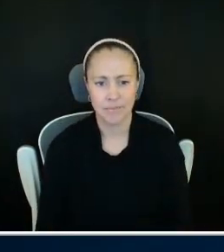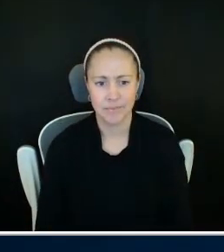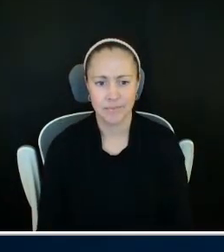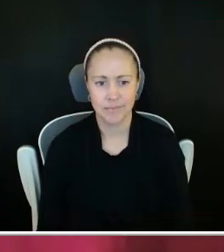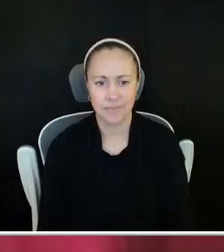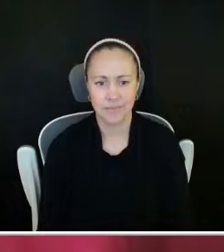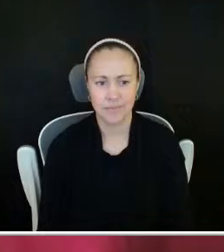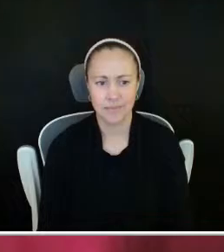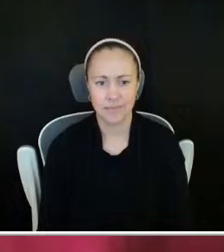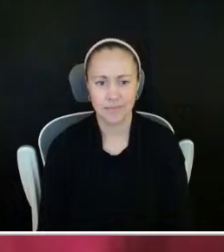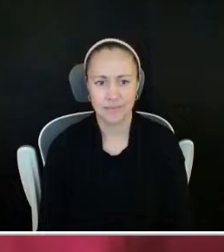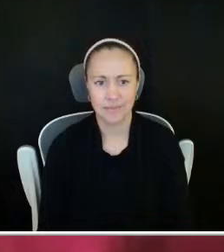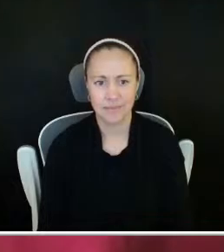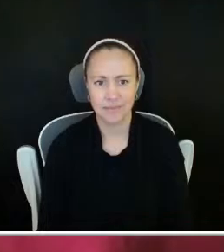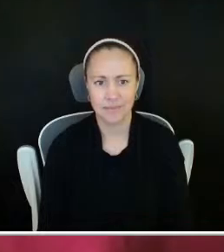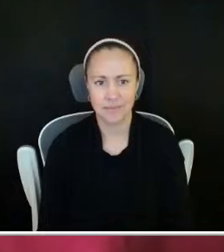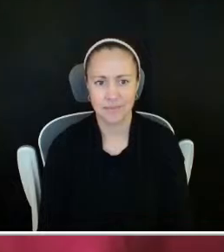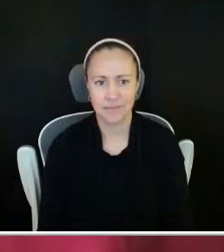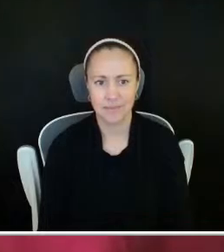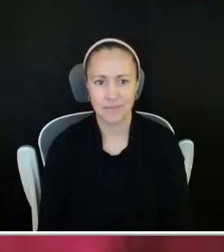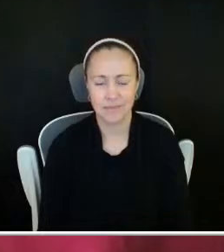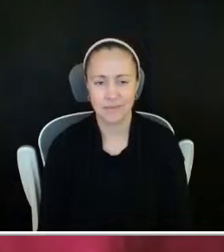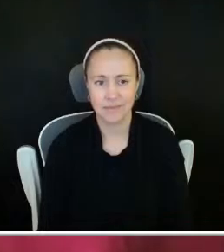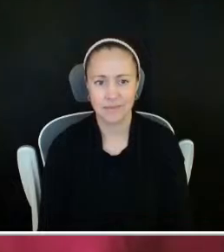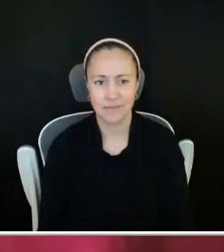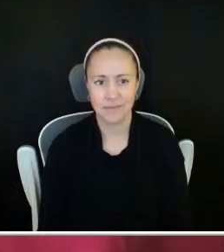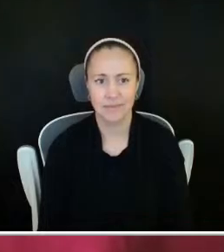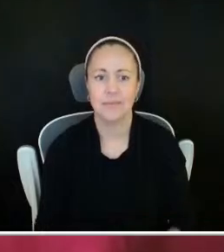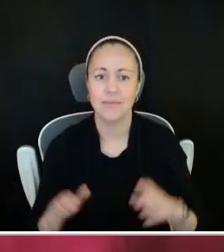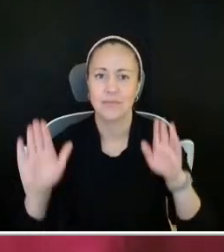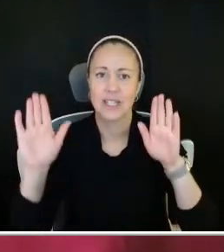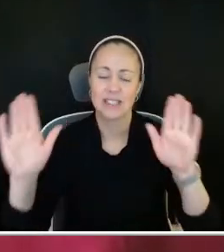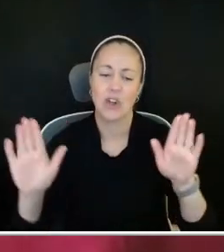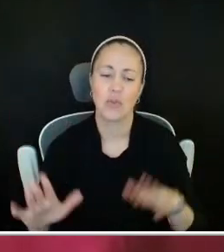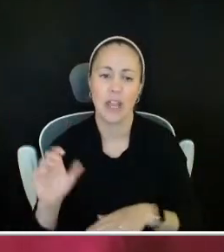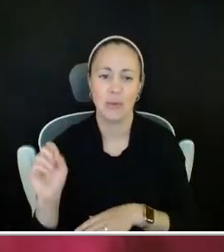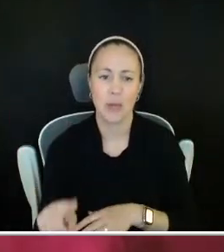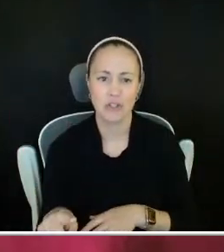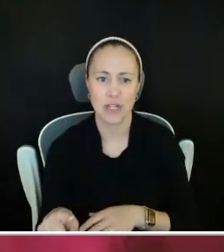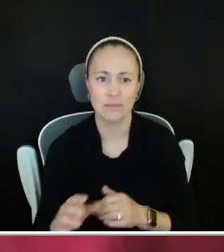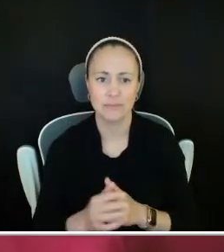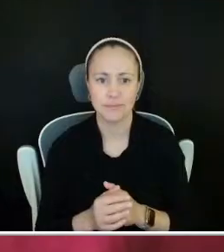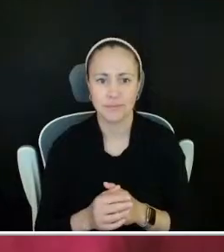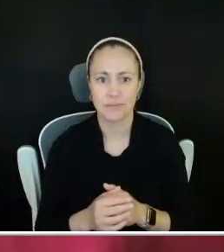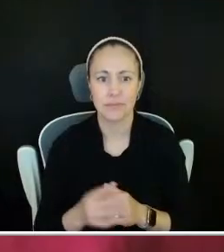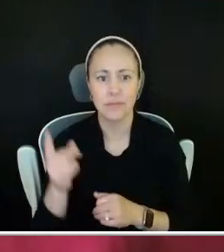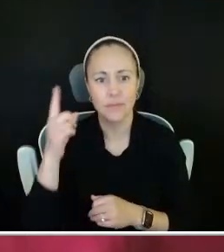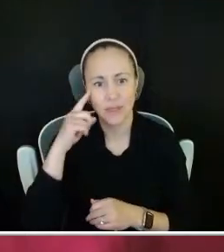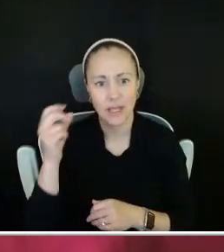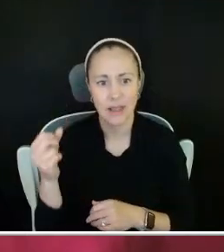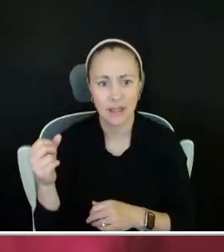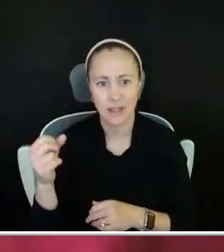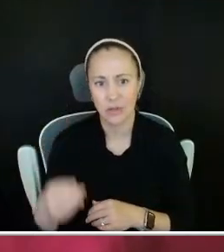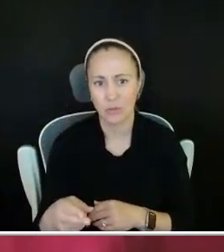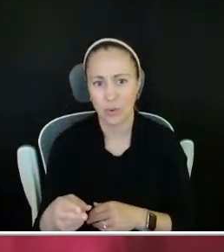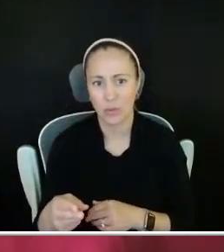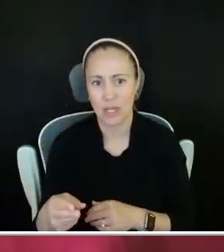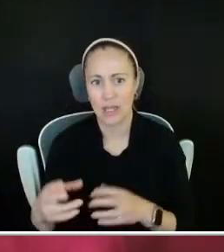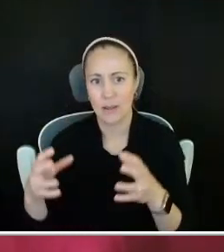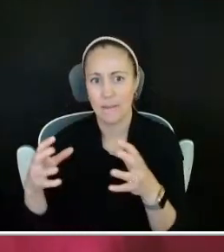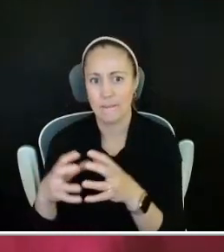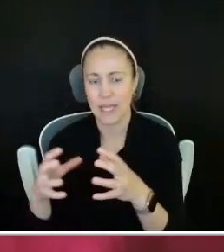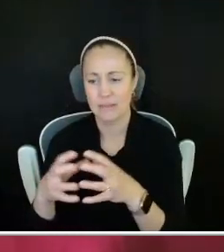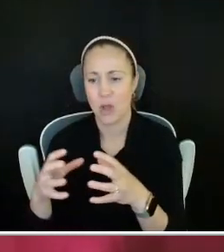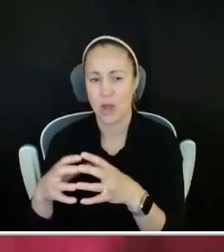So that's a great question. I think throwing a baseball, the torque on the